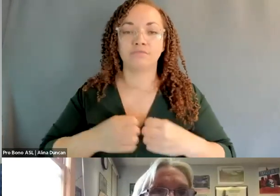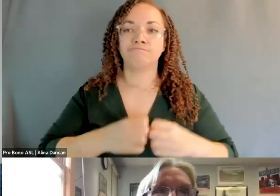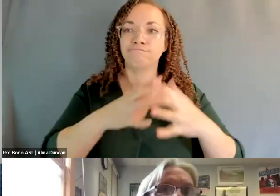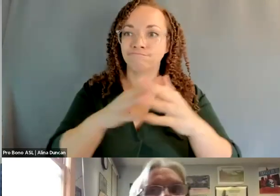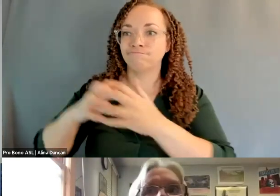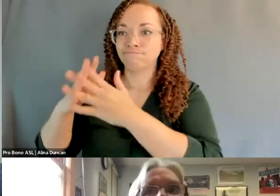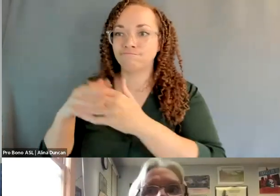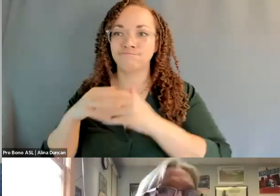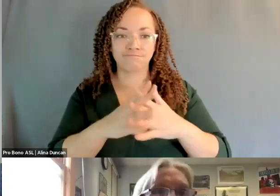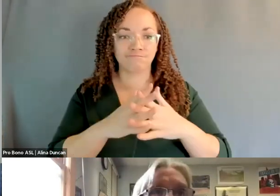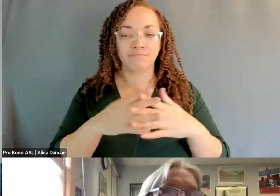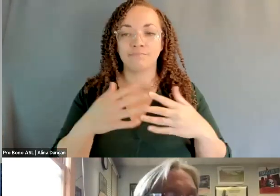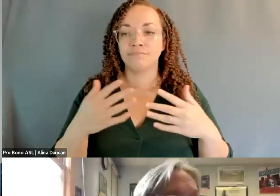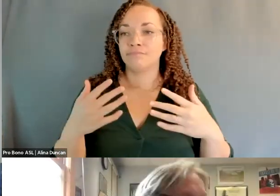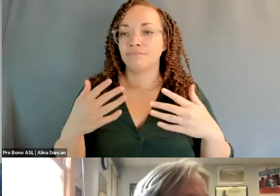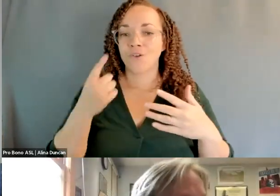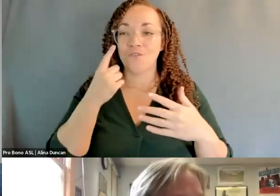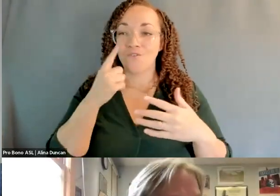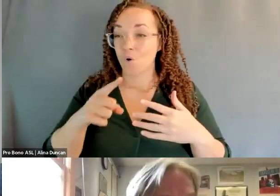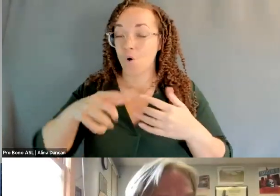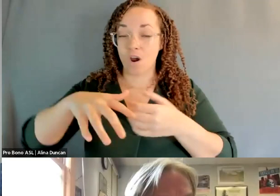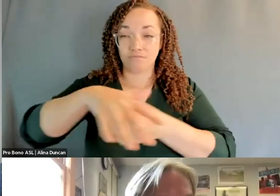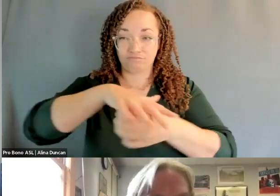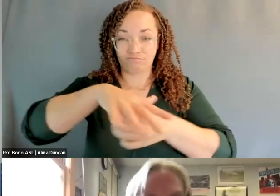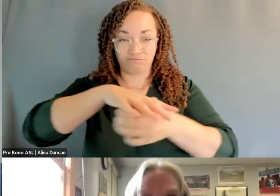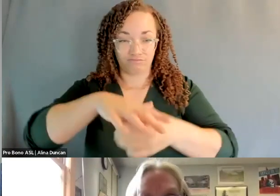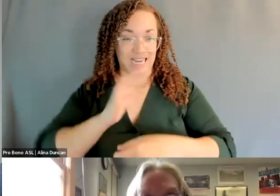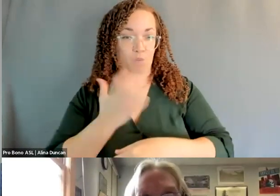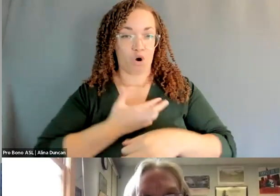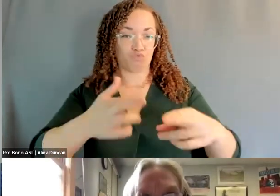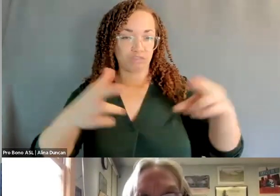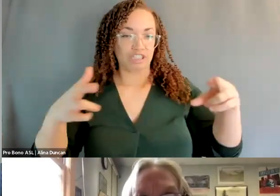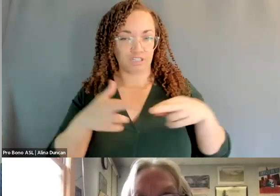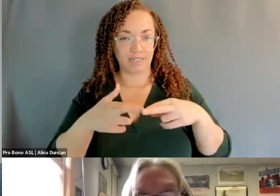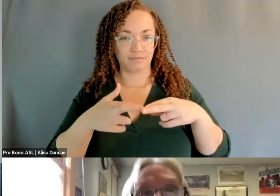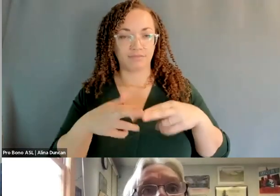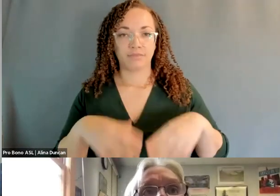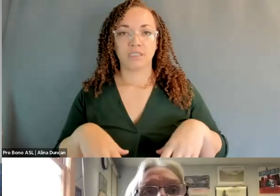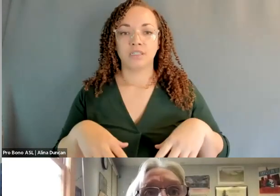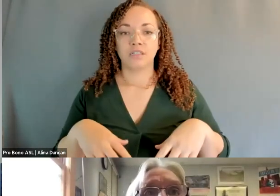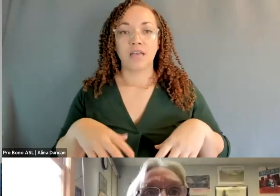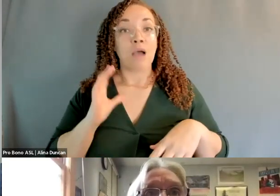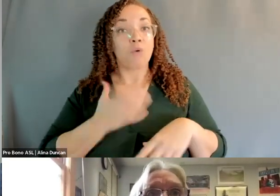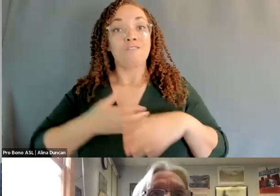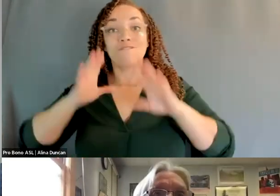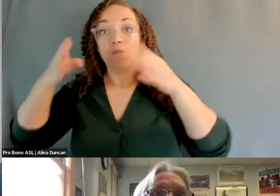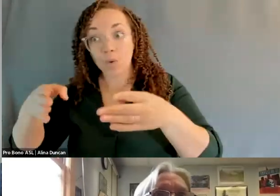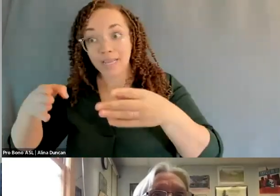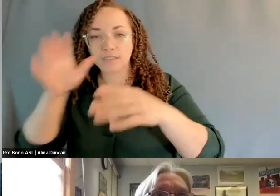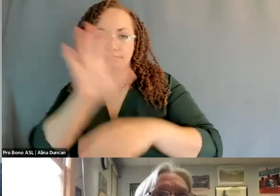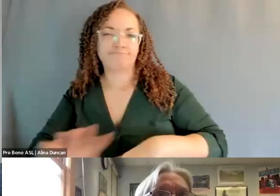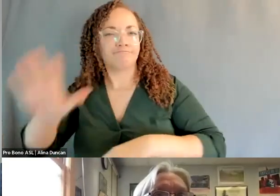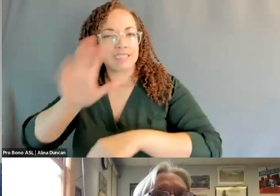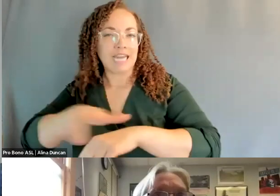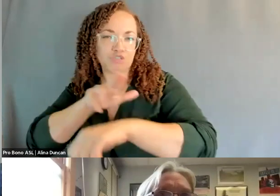to regionalize. We're a regional project, but we have a national focus. Our